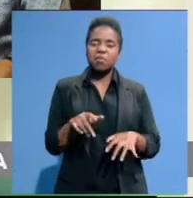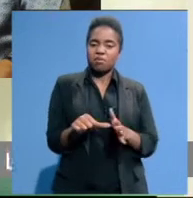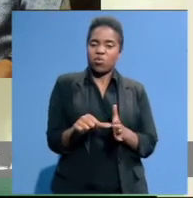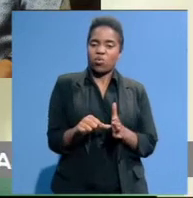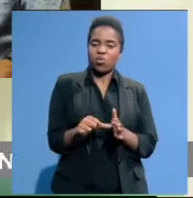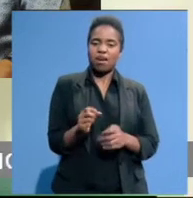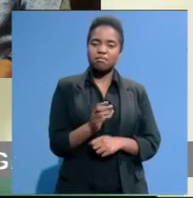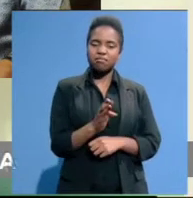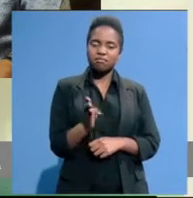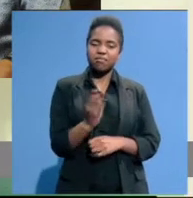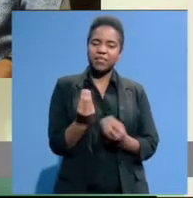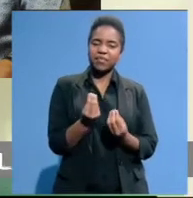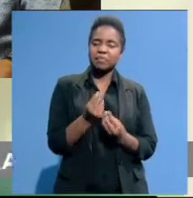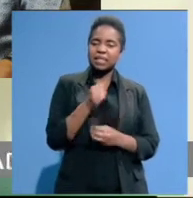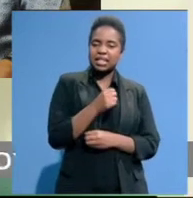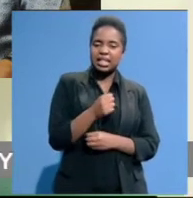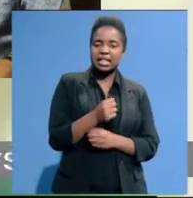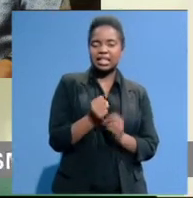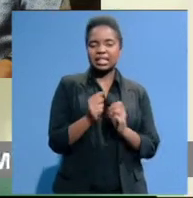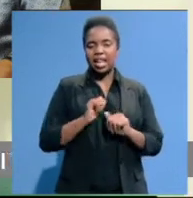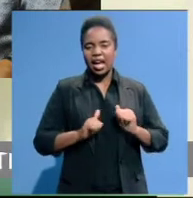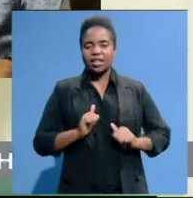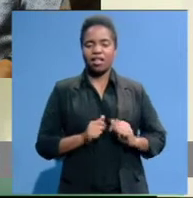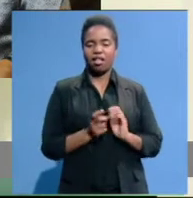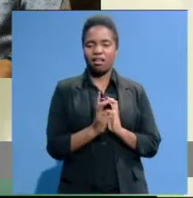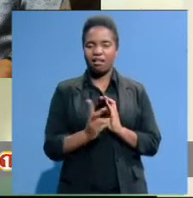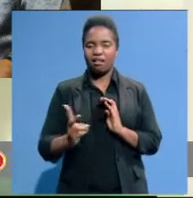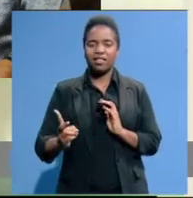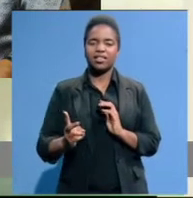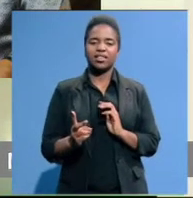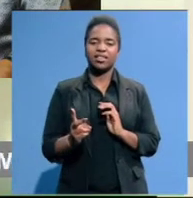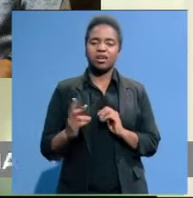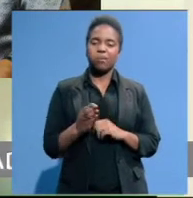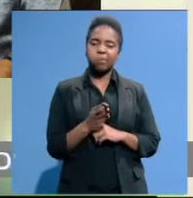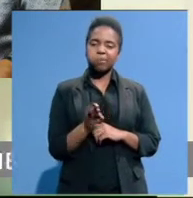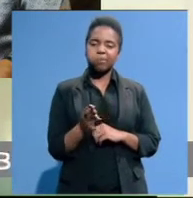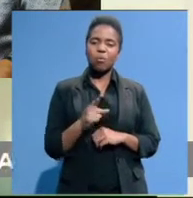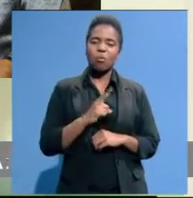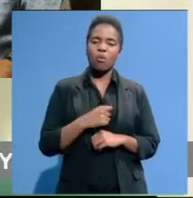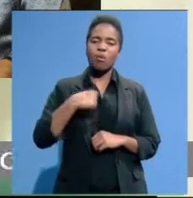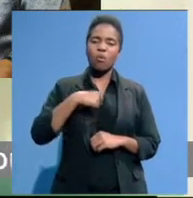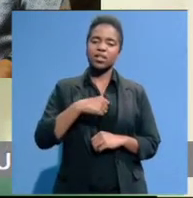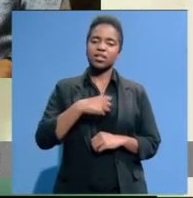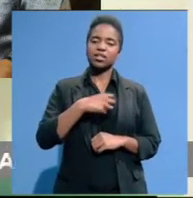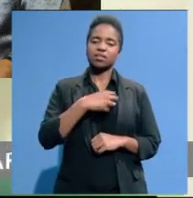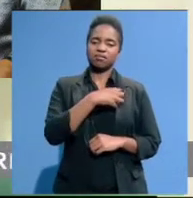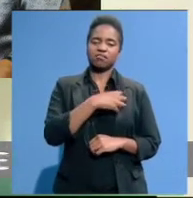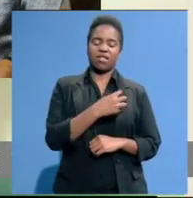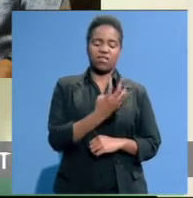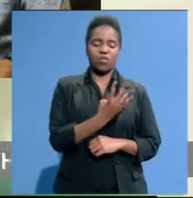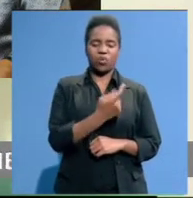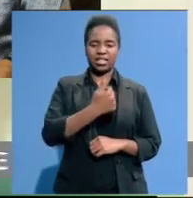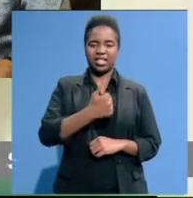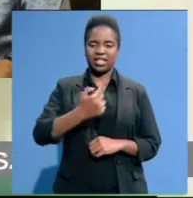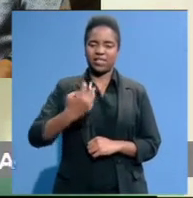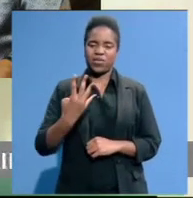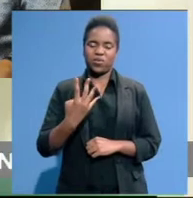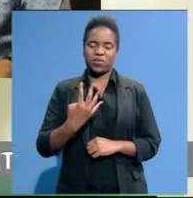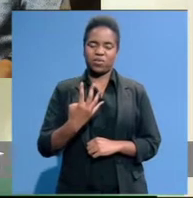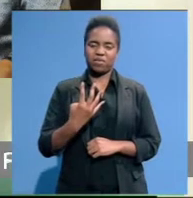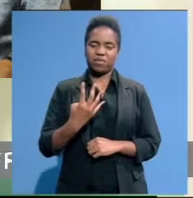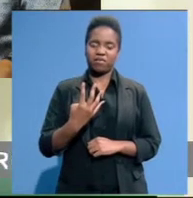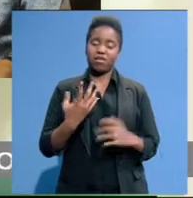luggage at the airport, and then my cell phone rang, and then somebody told me that, "Oh, Busi, where are you?" And I said, "I was at the